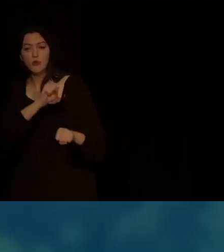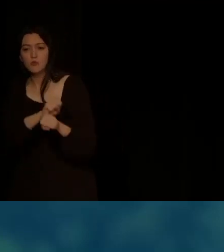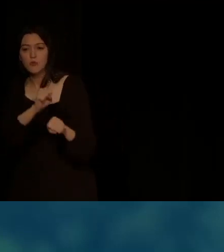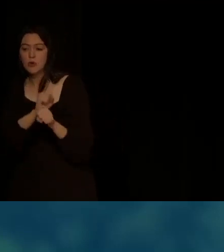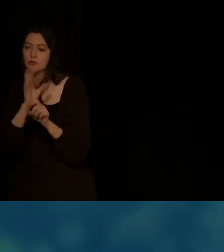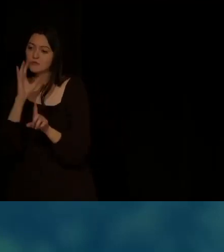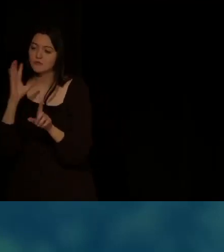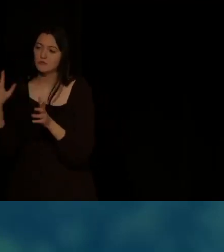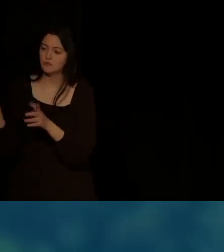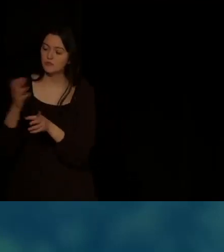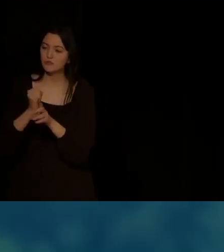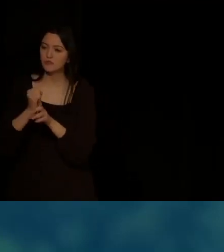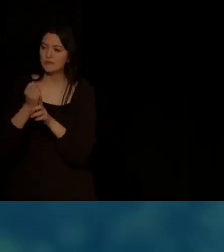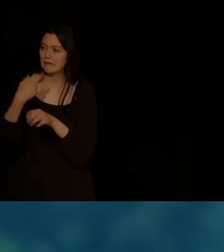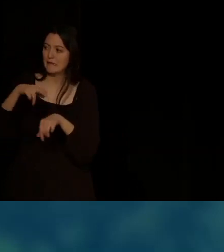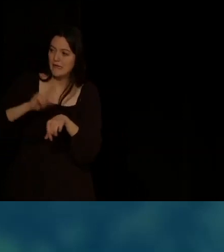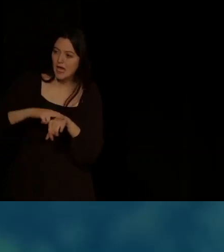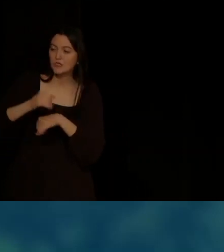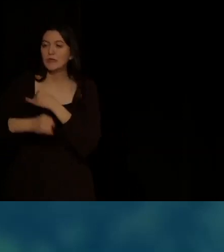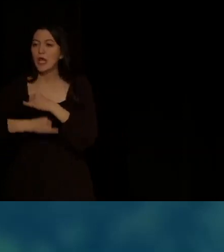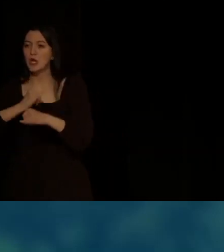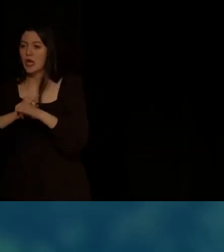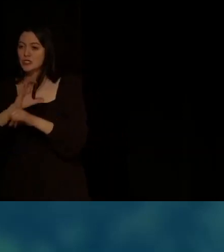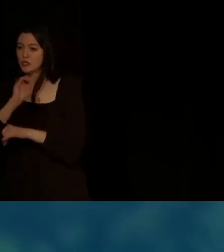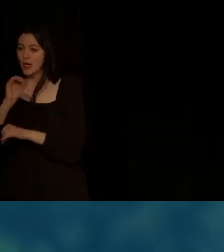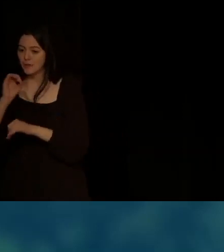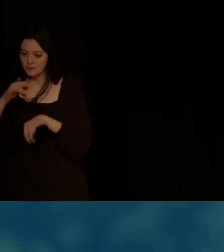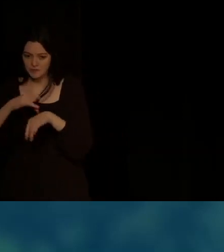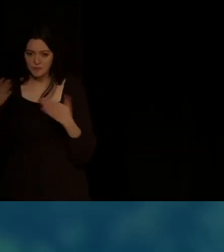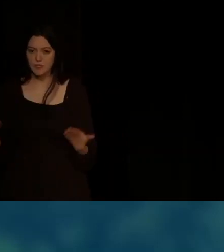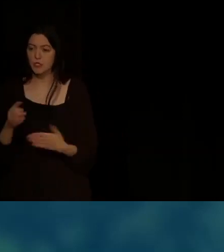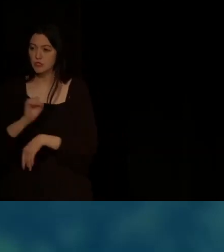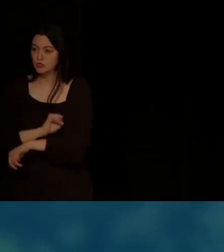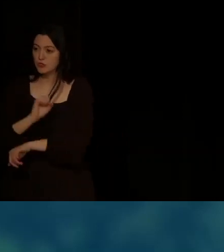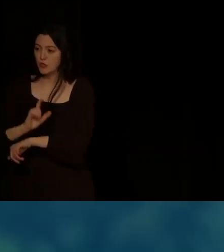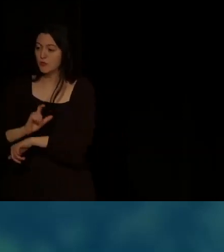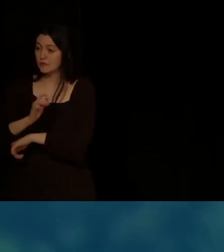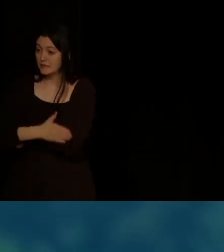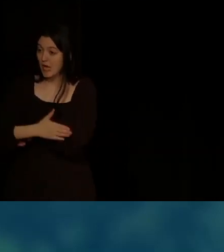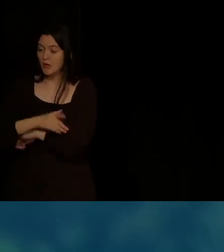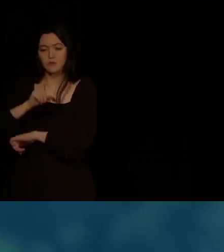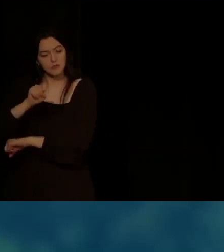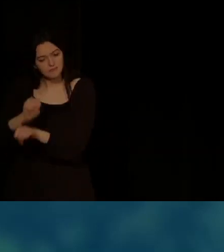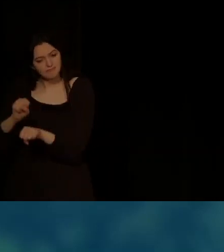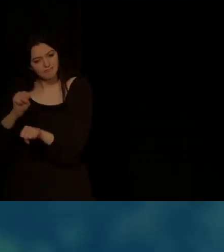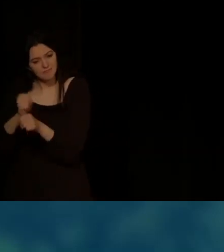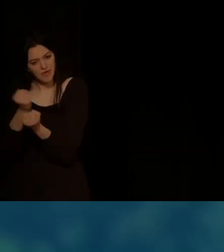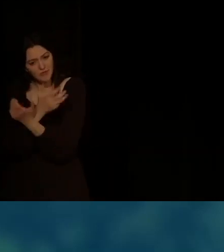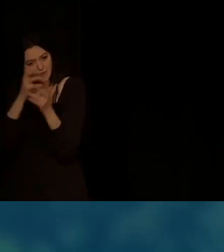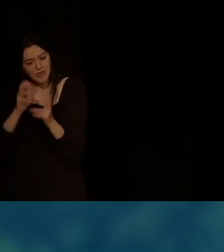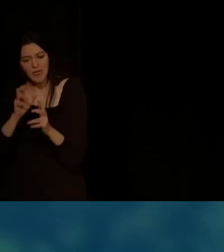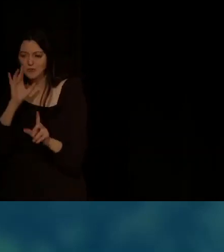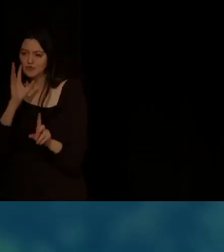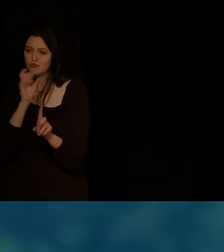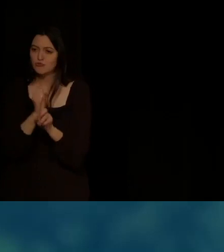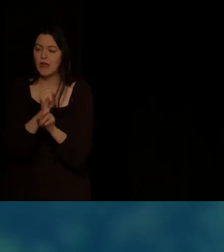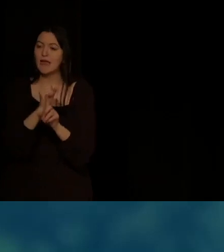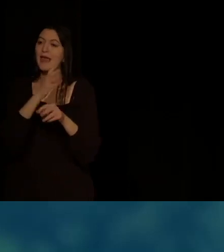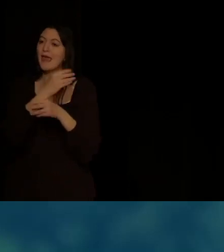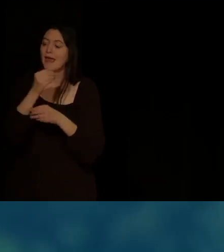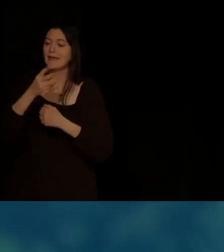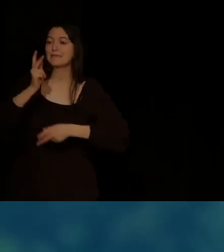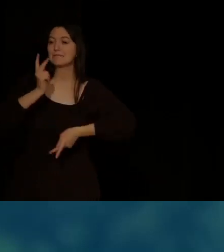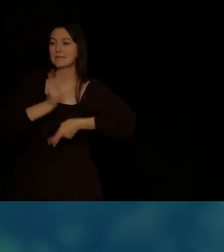attracting national and international companies to St. Louis County, we must do all that we can to attract and